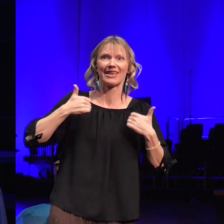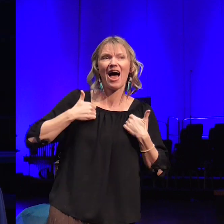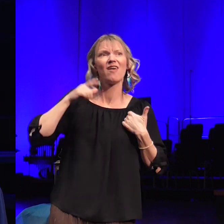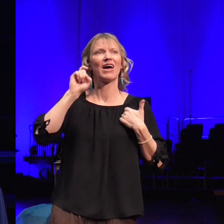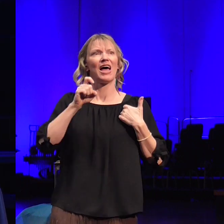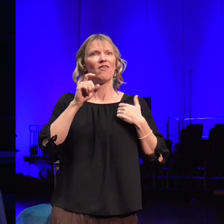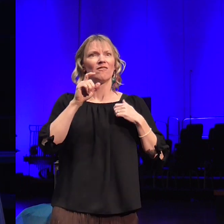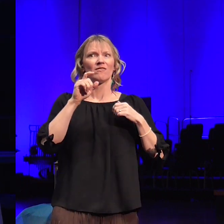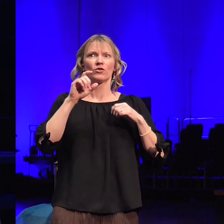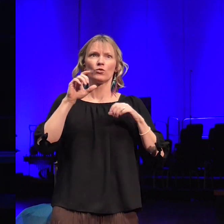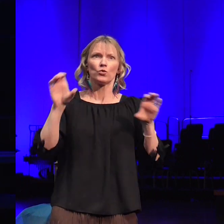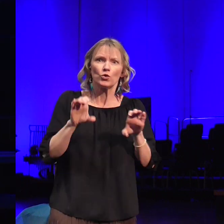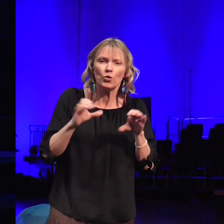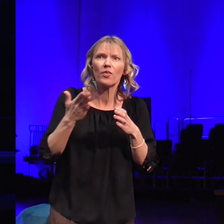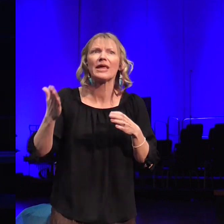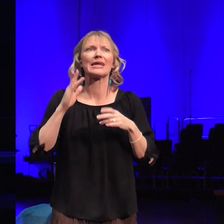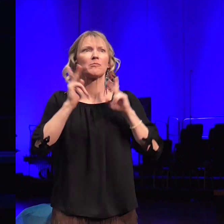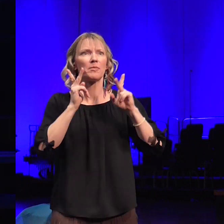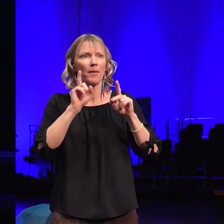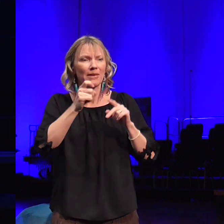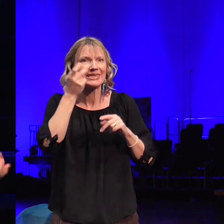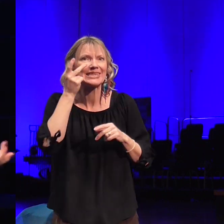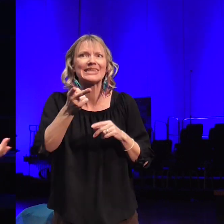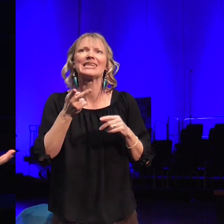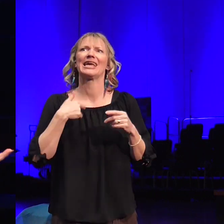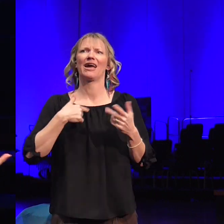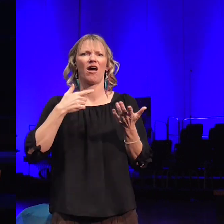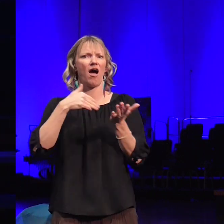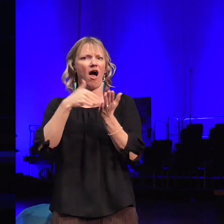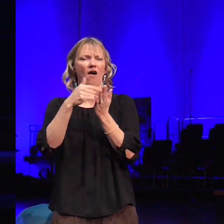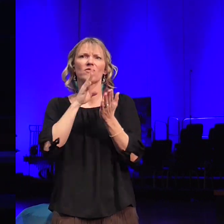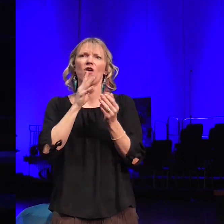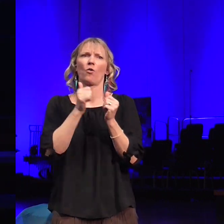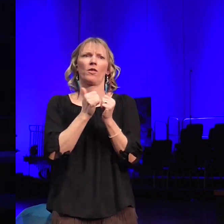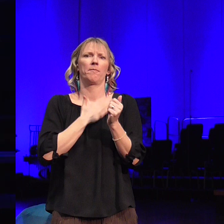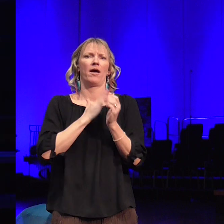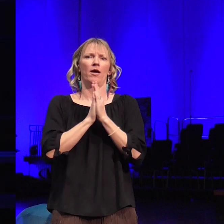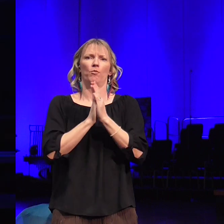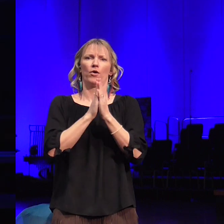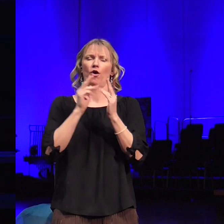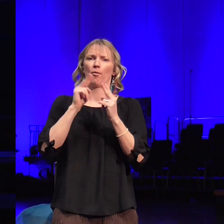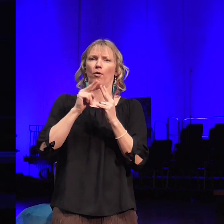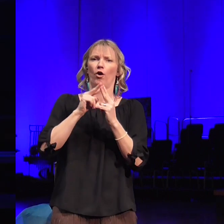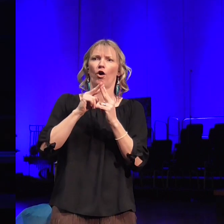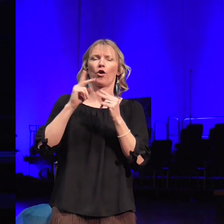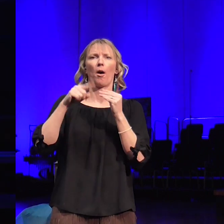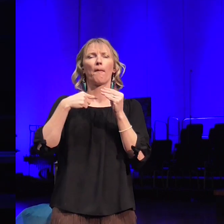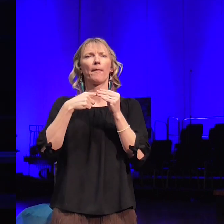see, things to do. I've talked many times with my prayer partner about the